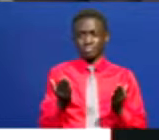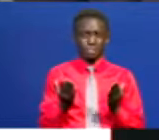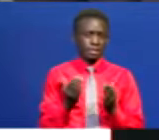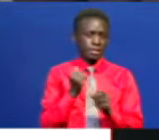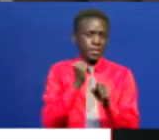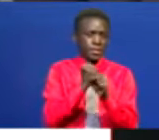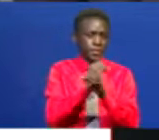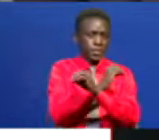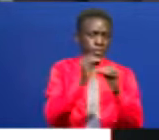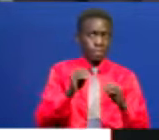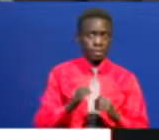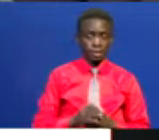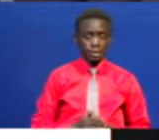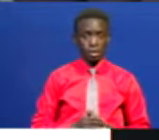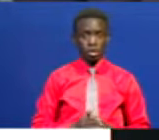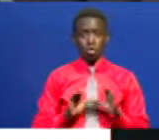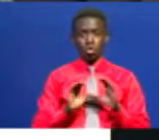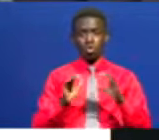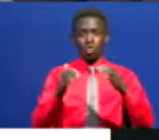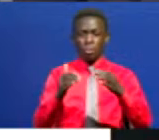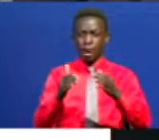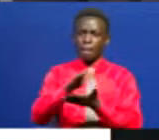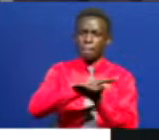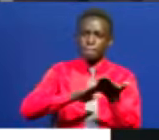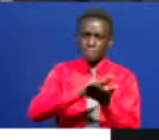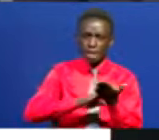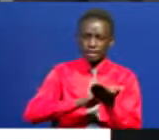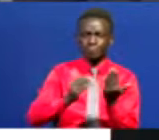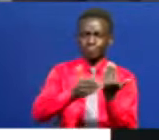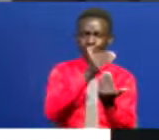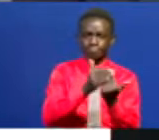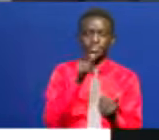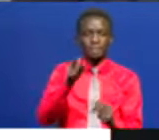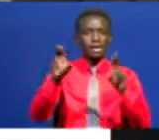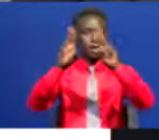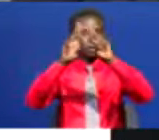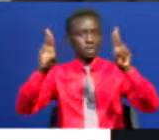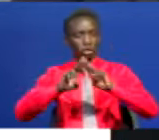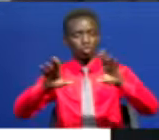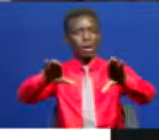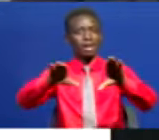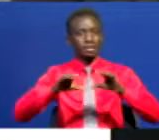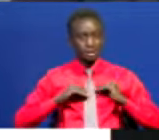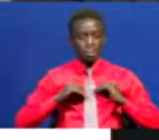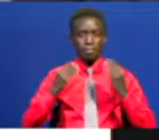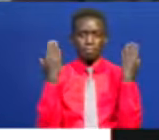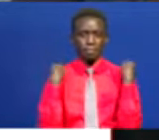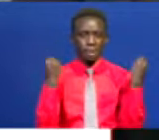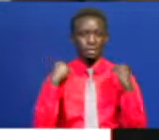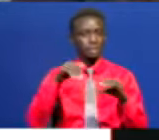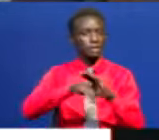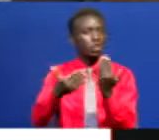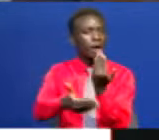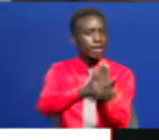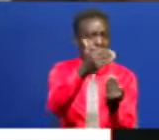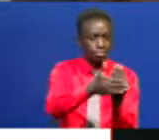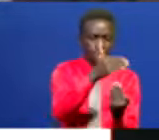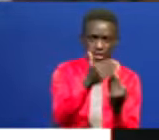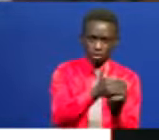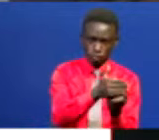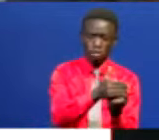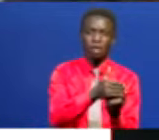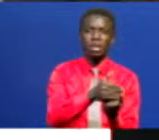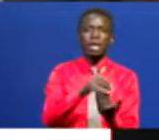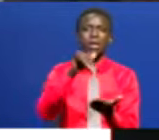Community-based rehabilitation is an internationally accepted practice in rehabilitation